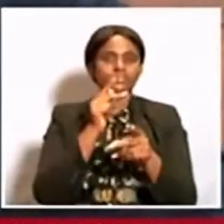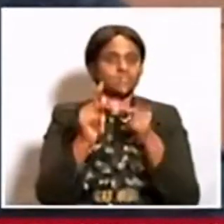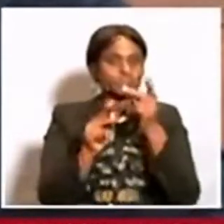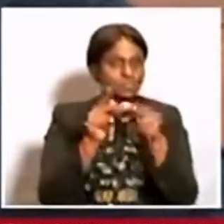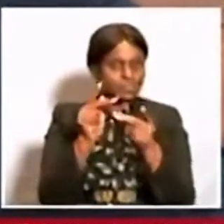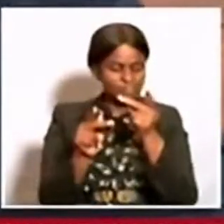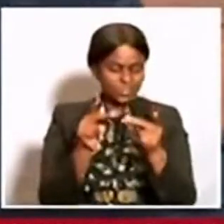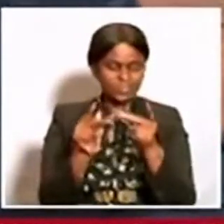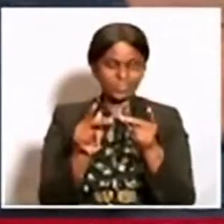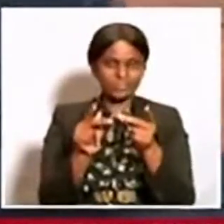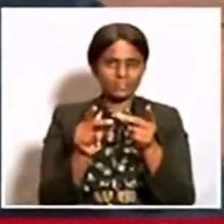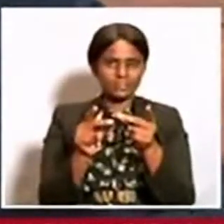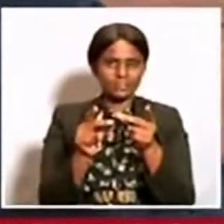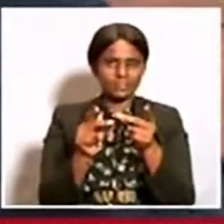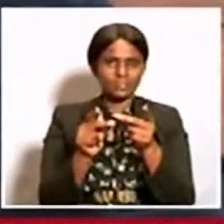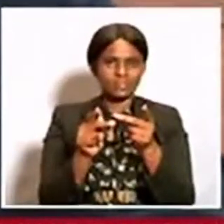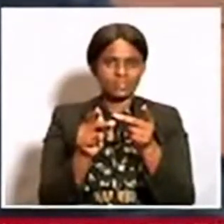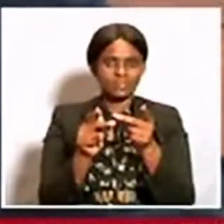procedures.